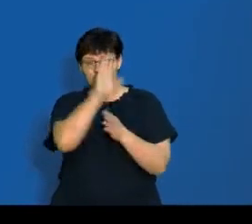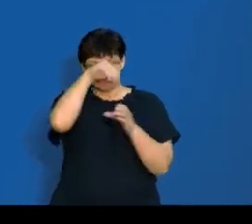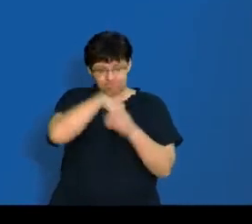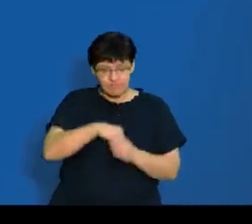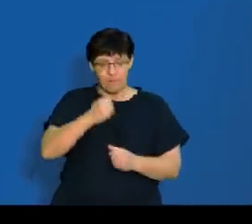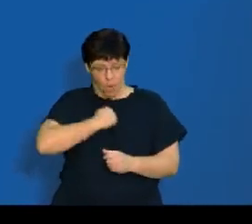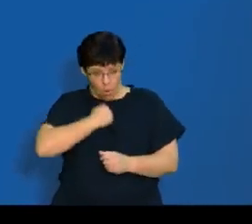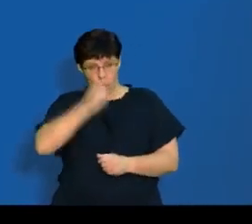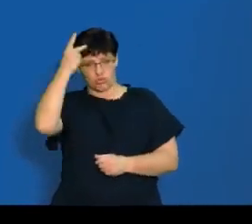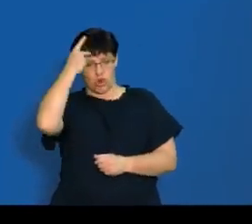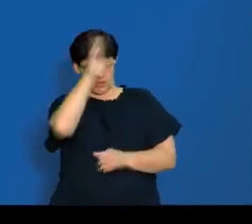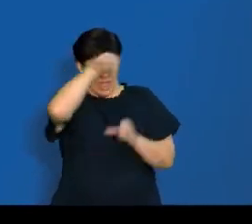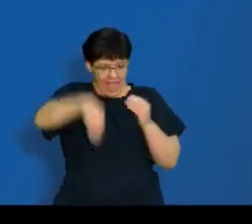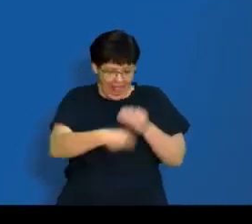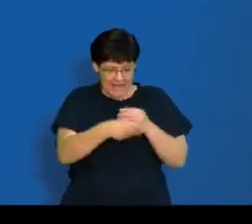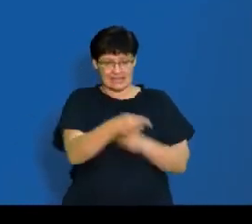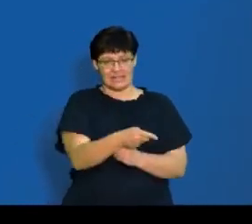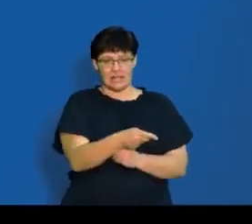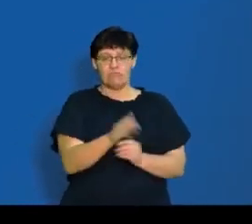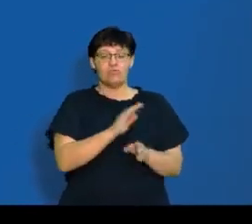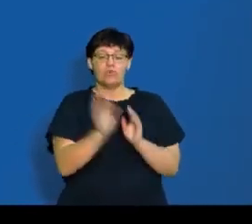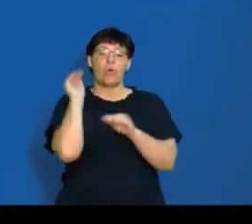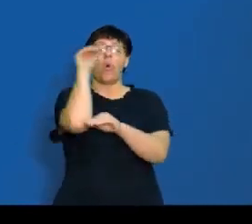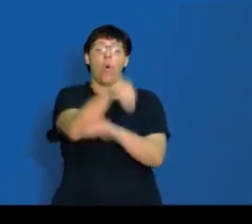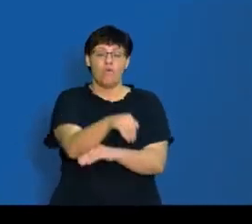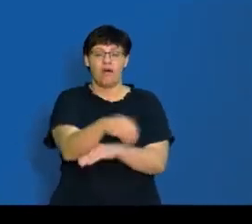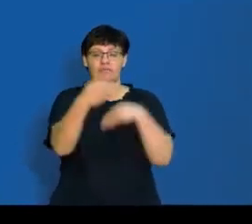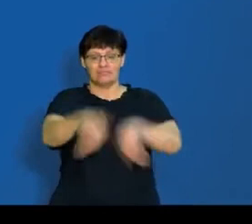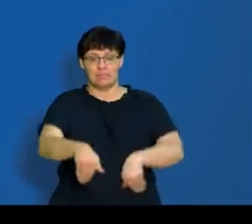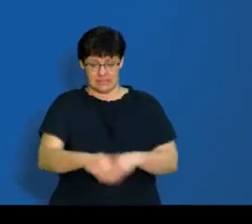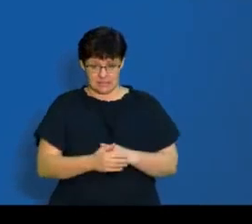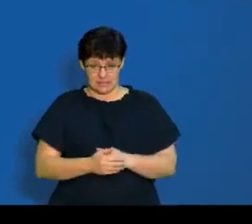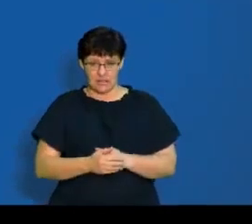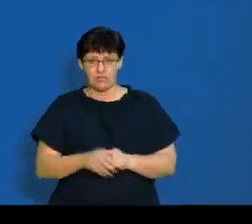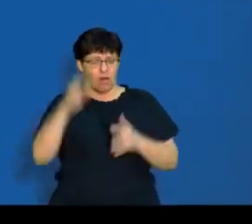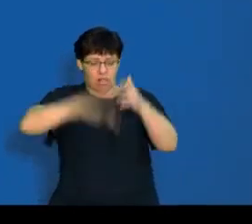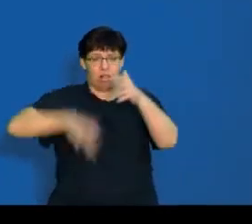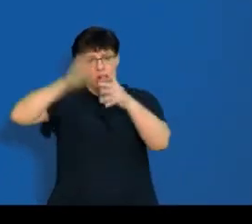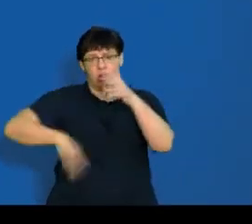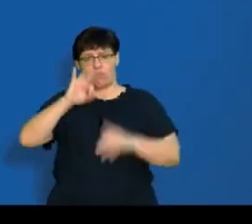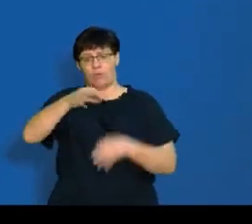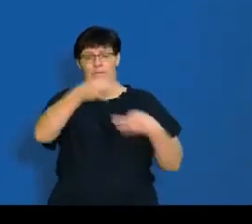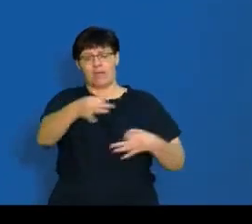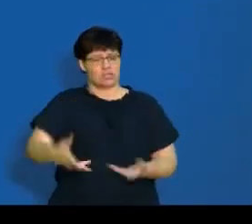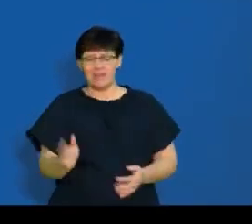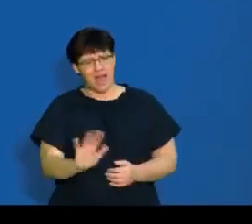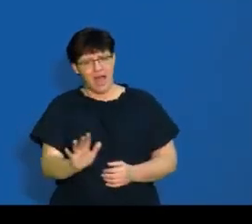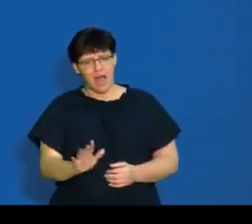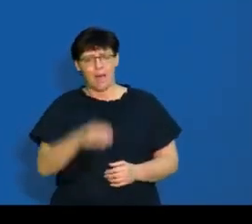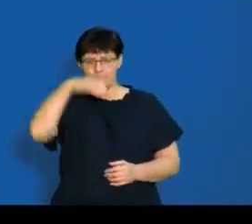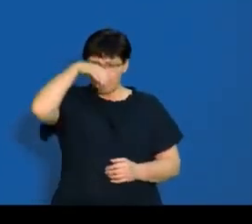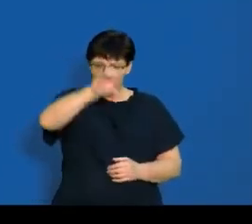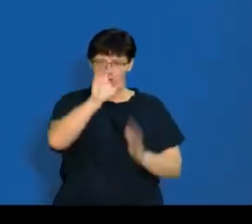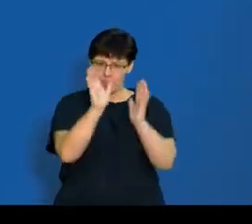own knowledge and do not go over the word limit. I've already told you, don't write 3 or 4 pages. You are writing a